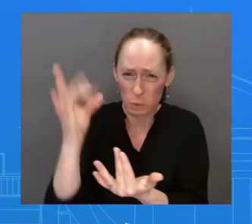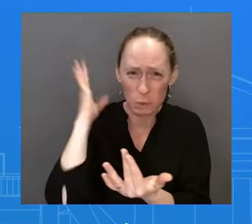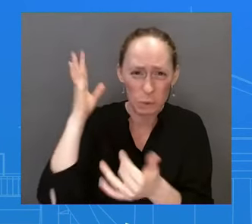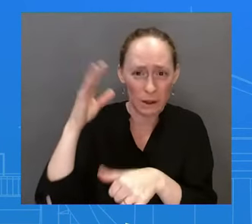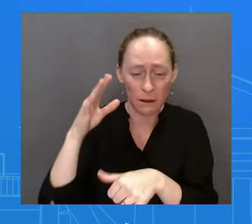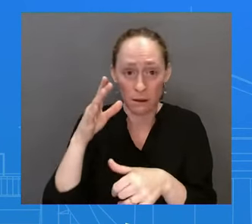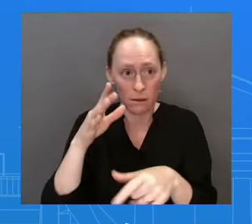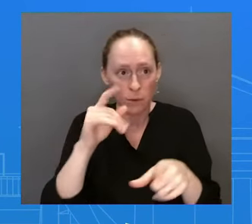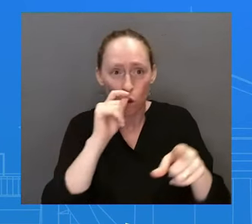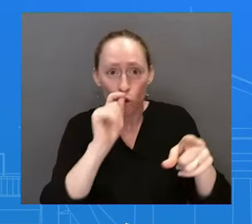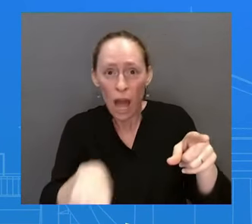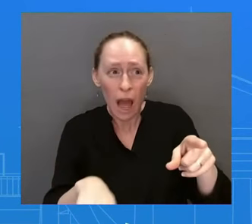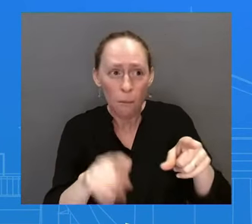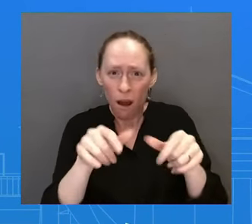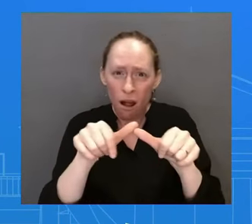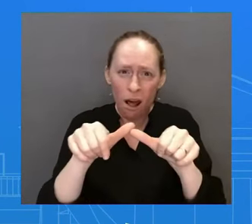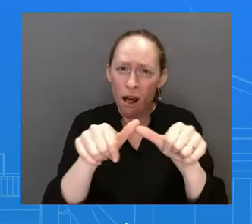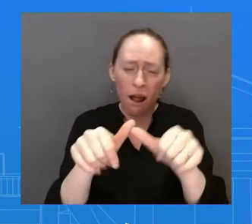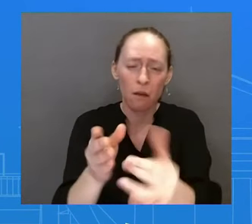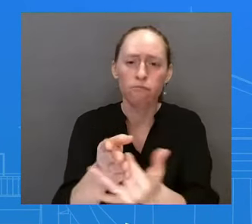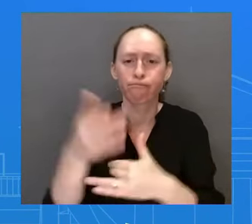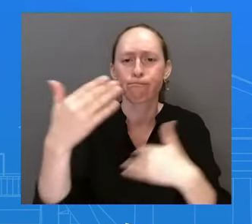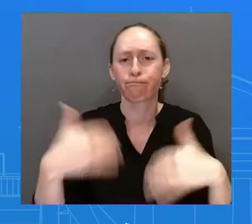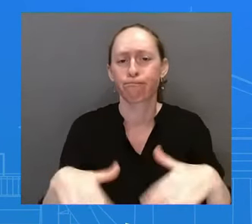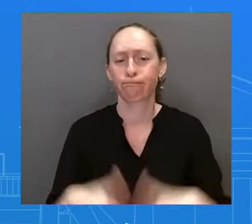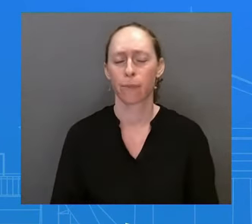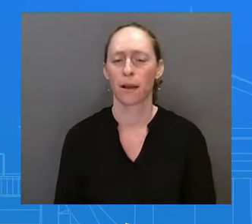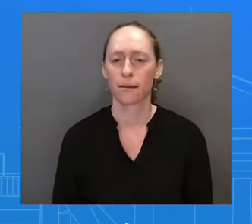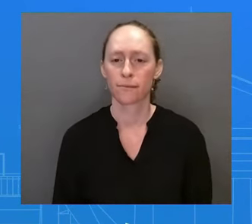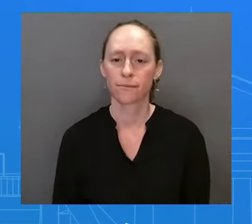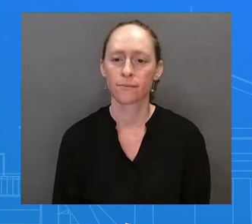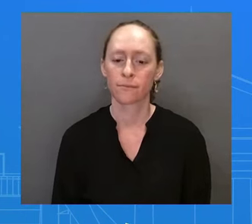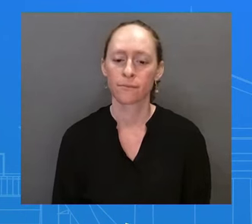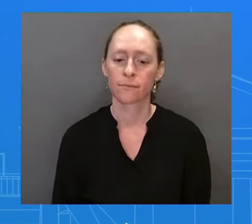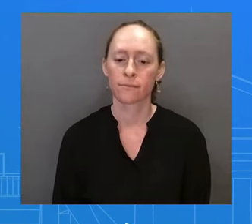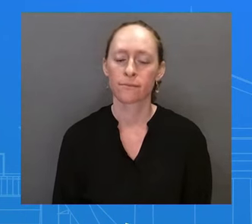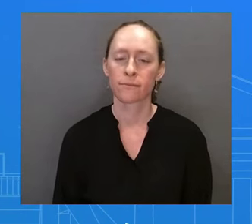that context. He's just done a superb job. Thank you, John.